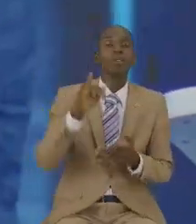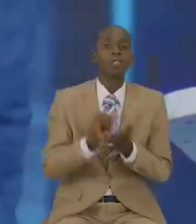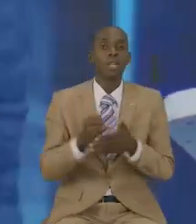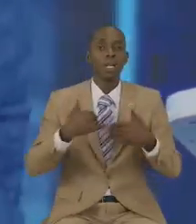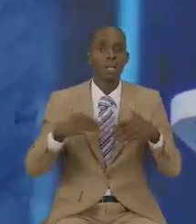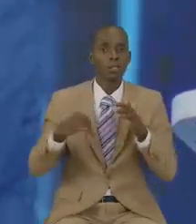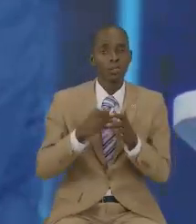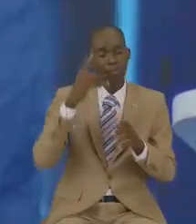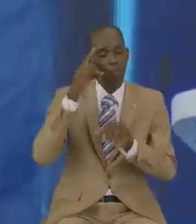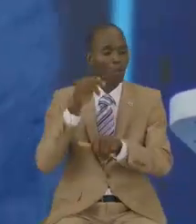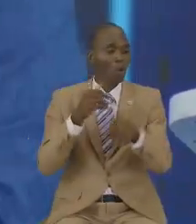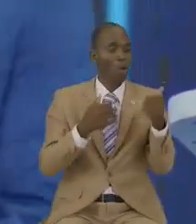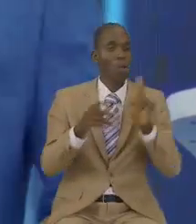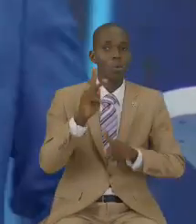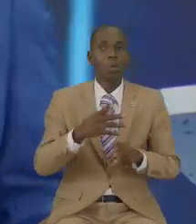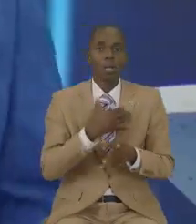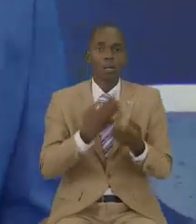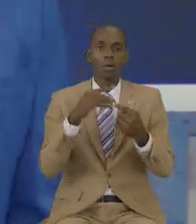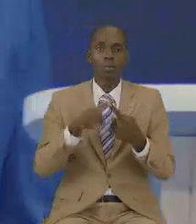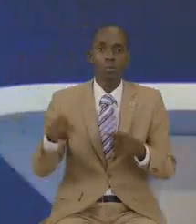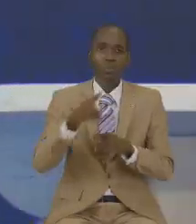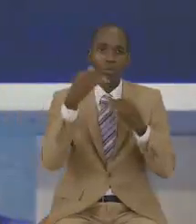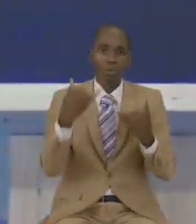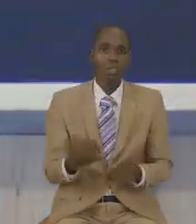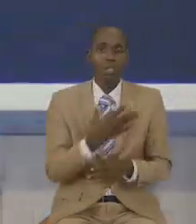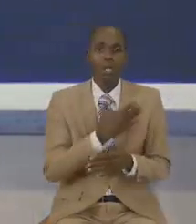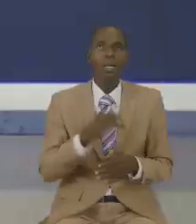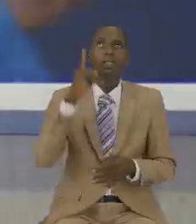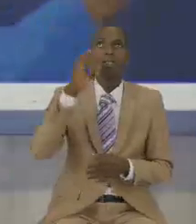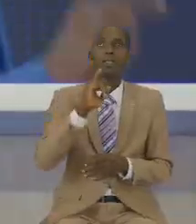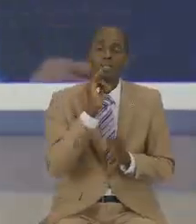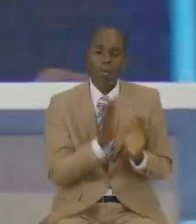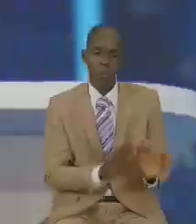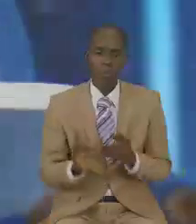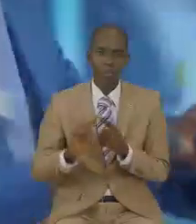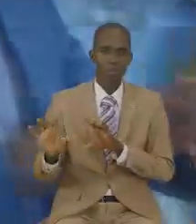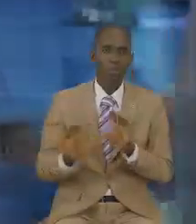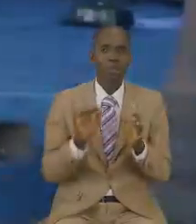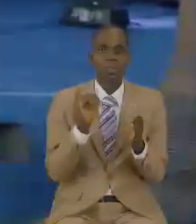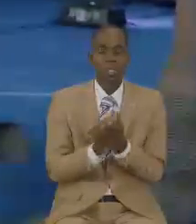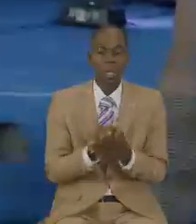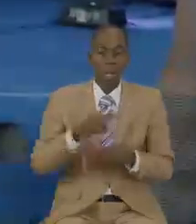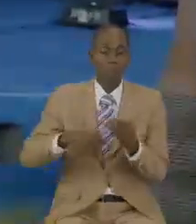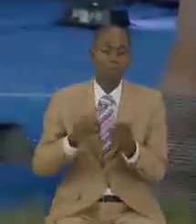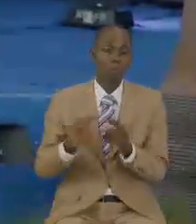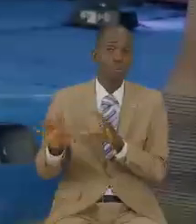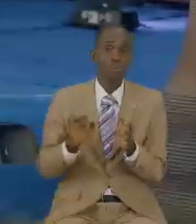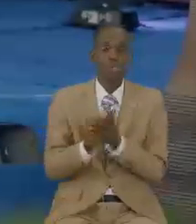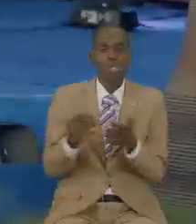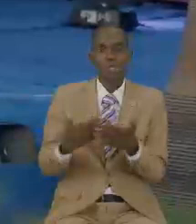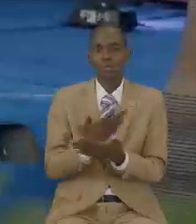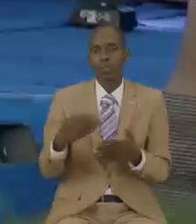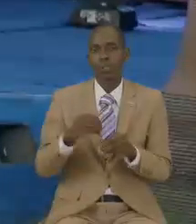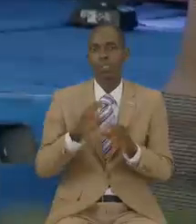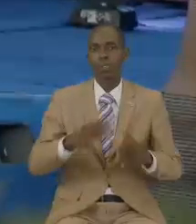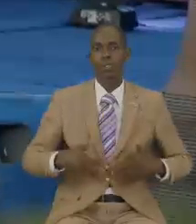other people, and he comes to you now, and is about to do that new thing. thing in your life. It says,